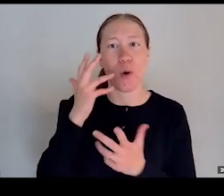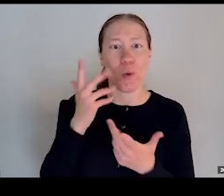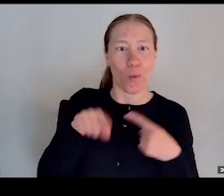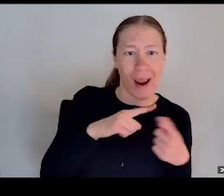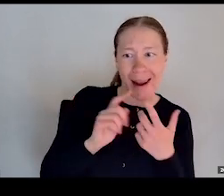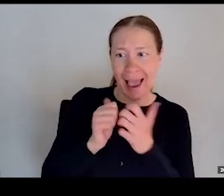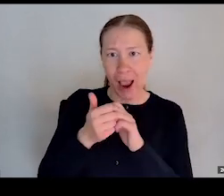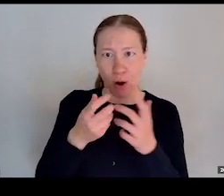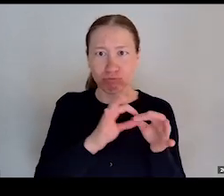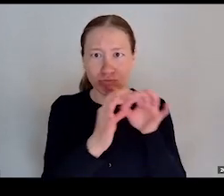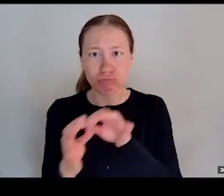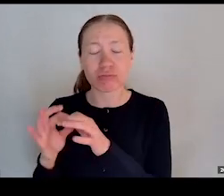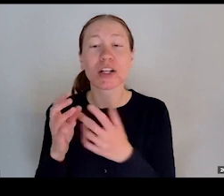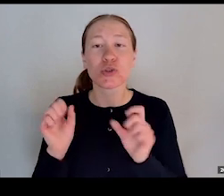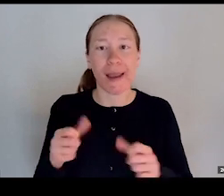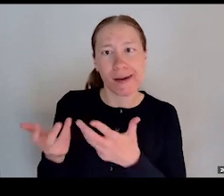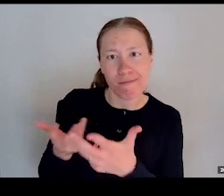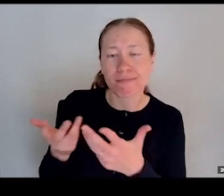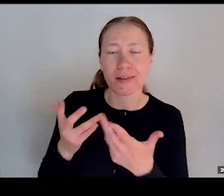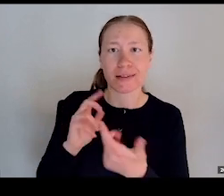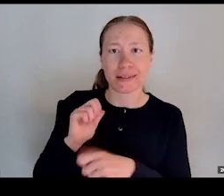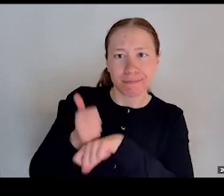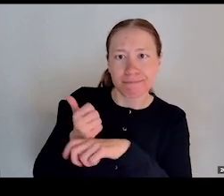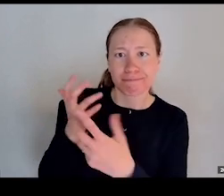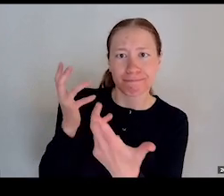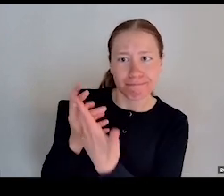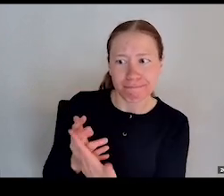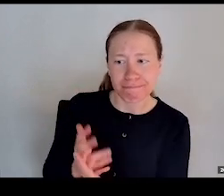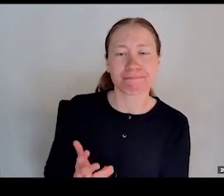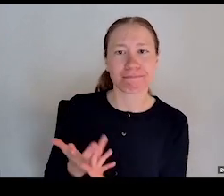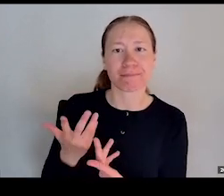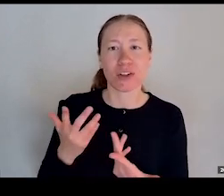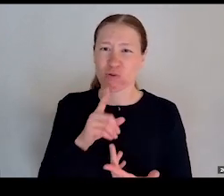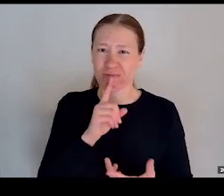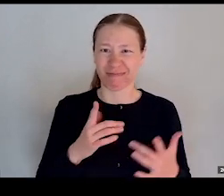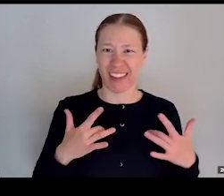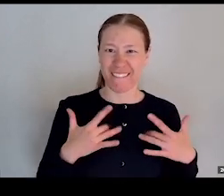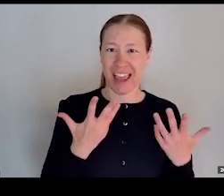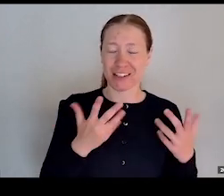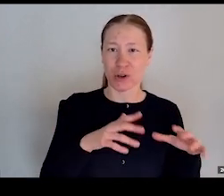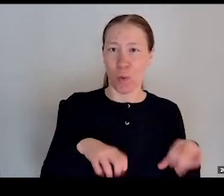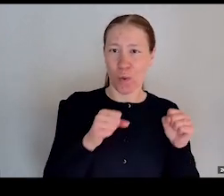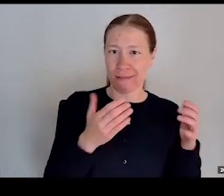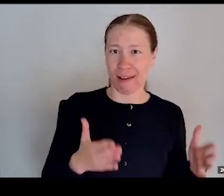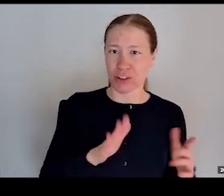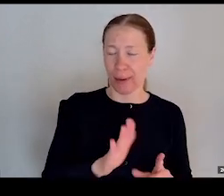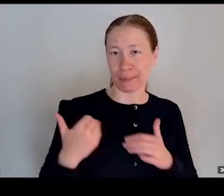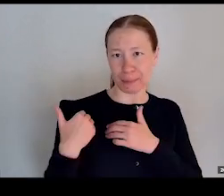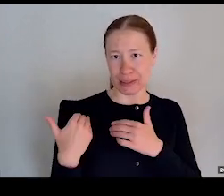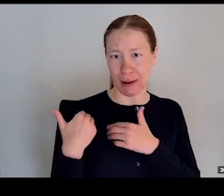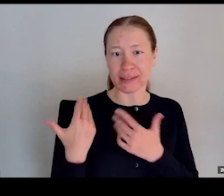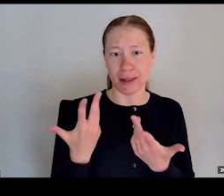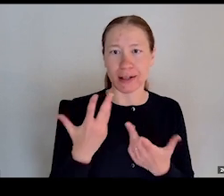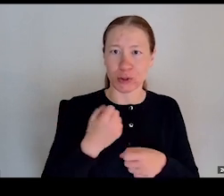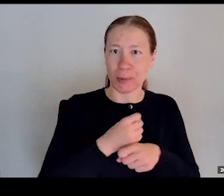work with individuals on arranging accommodations, as it is the event organizer's responsibility to make sure the accommodations